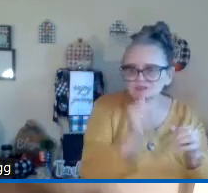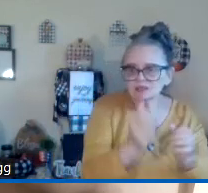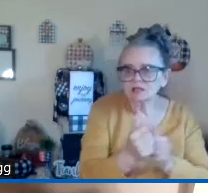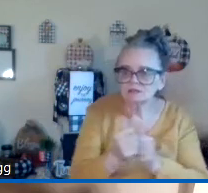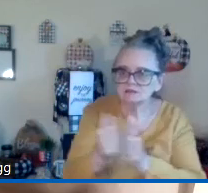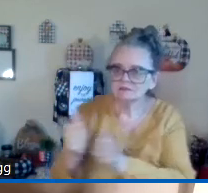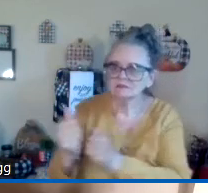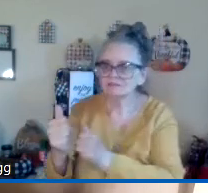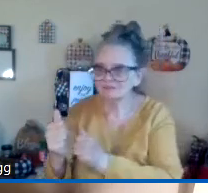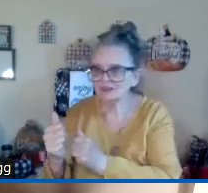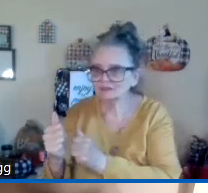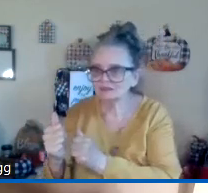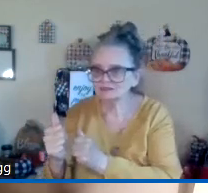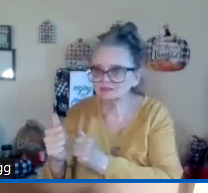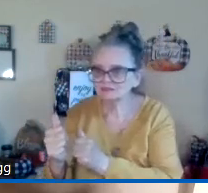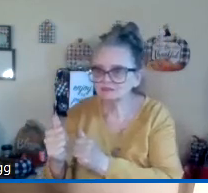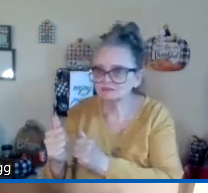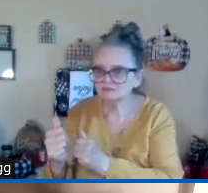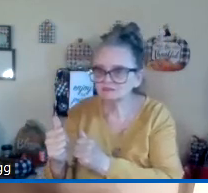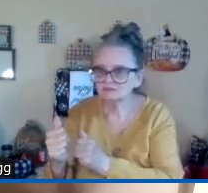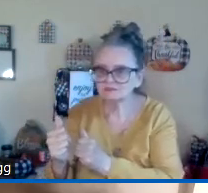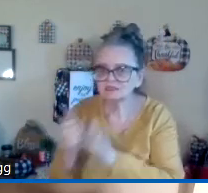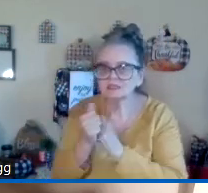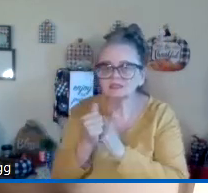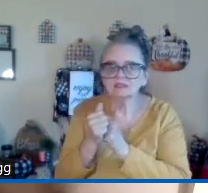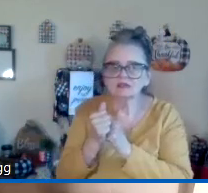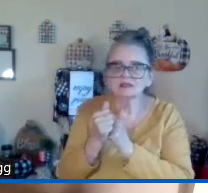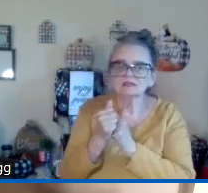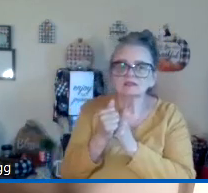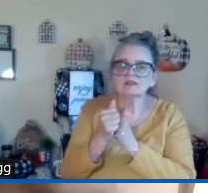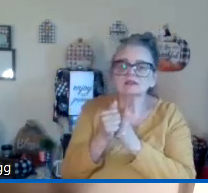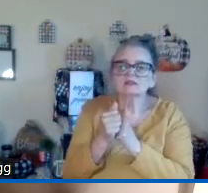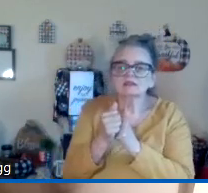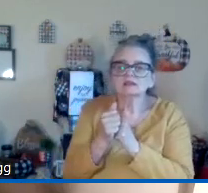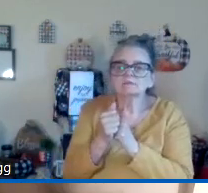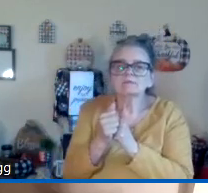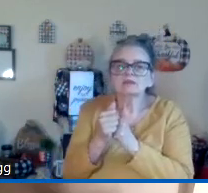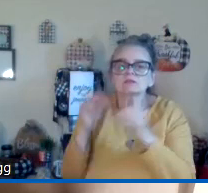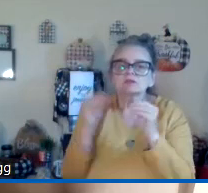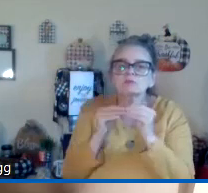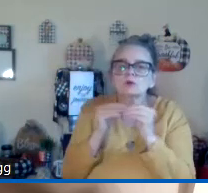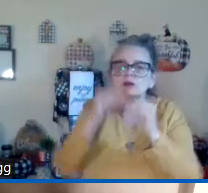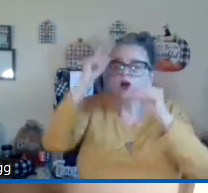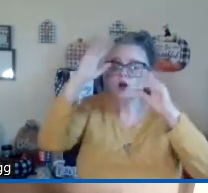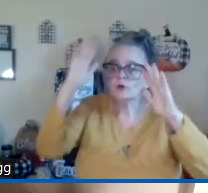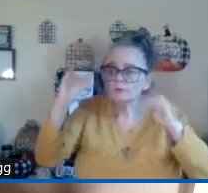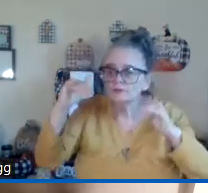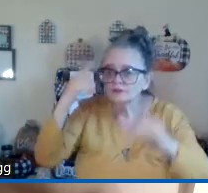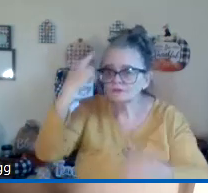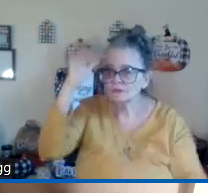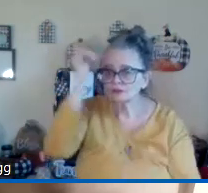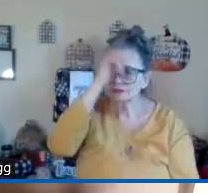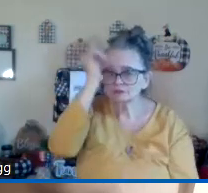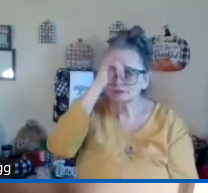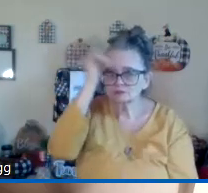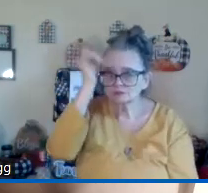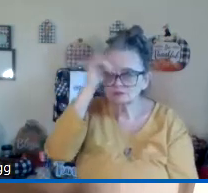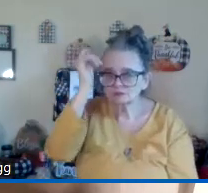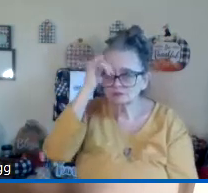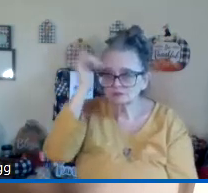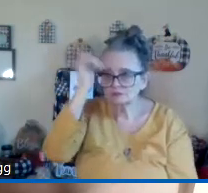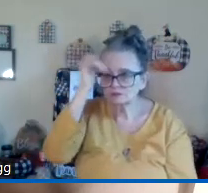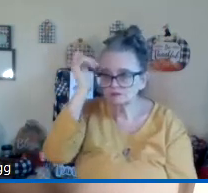You see what he's explaining here? That if we show favoritism, if we do